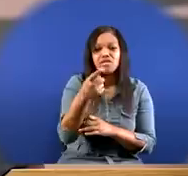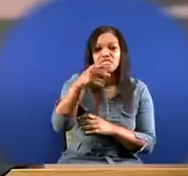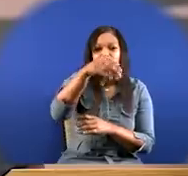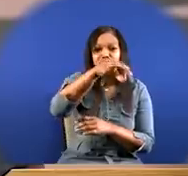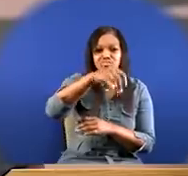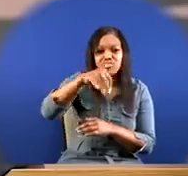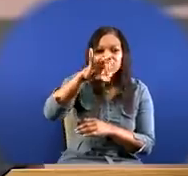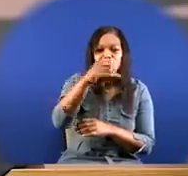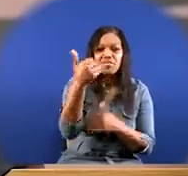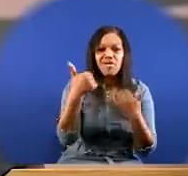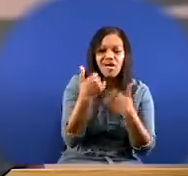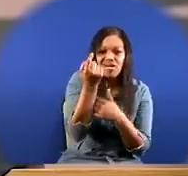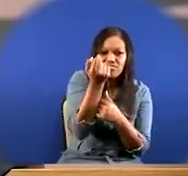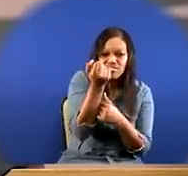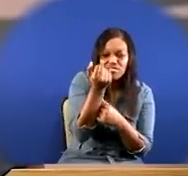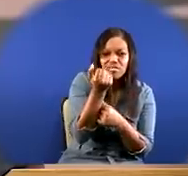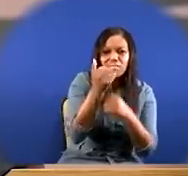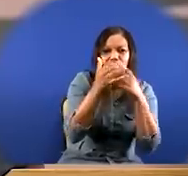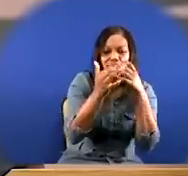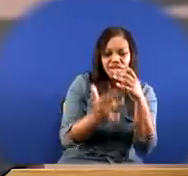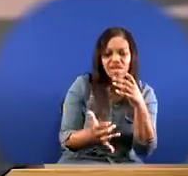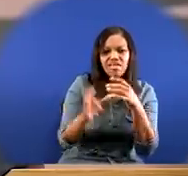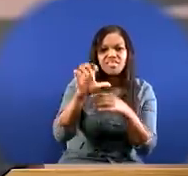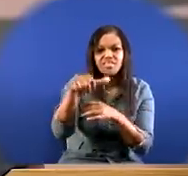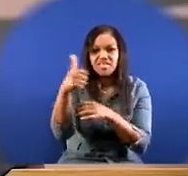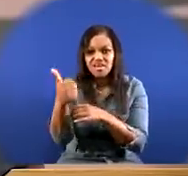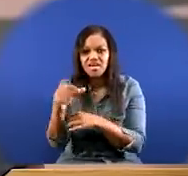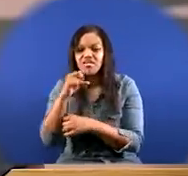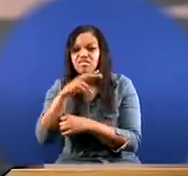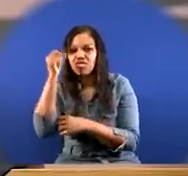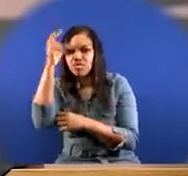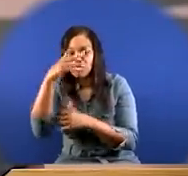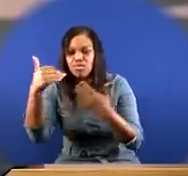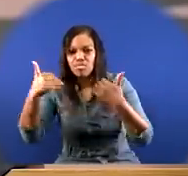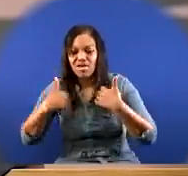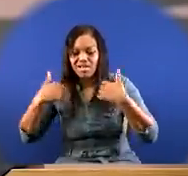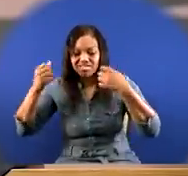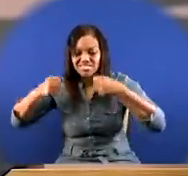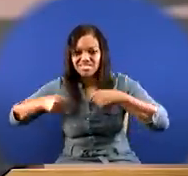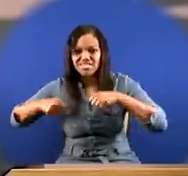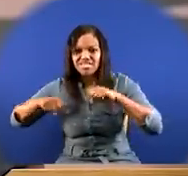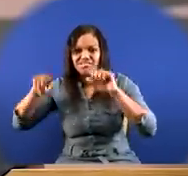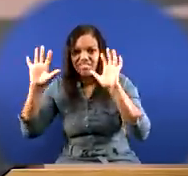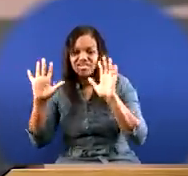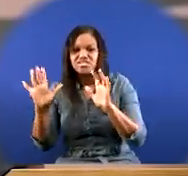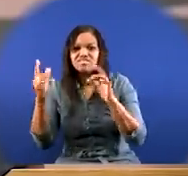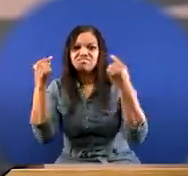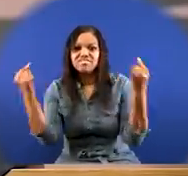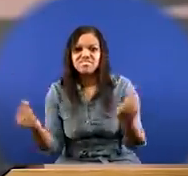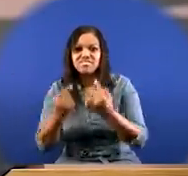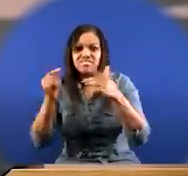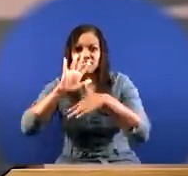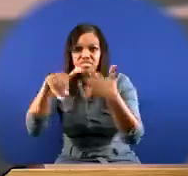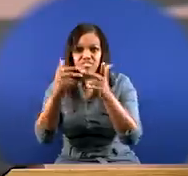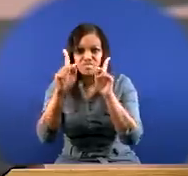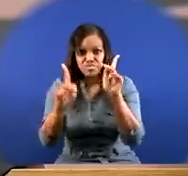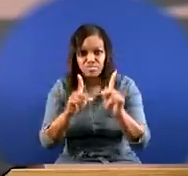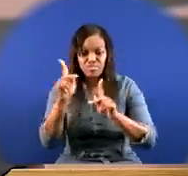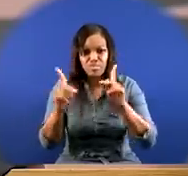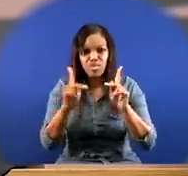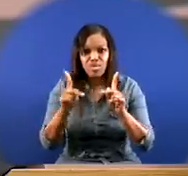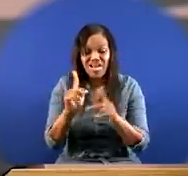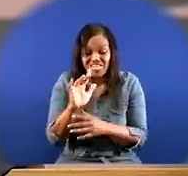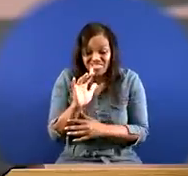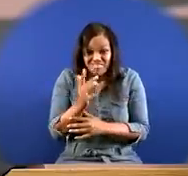with blood, and on the other goat was the confession of the sins of the people. And a